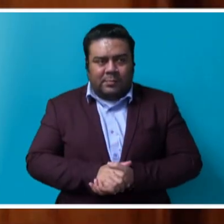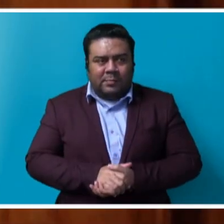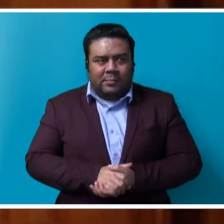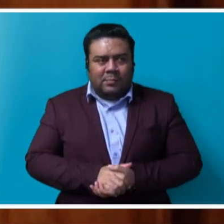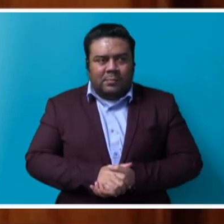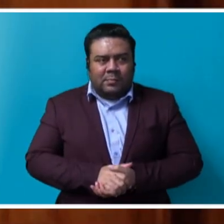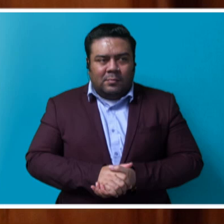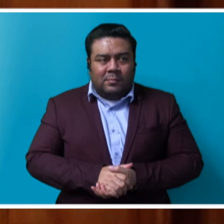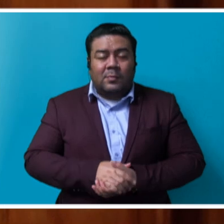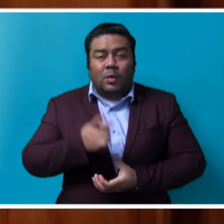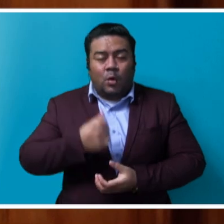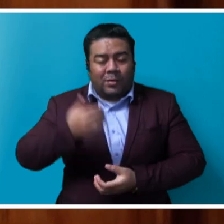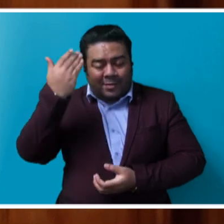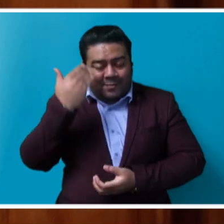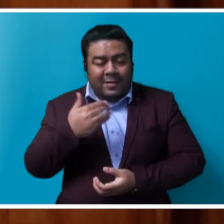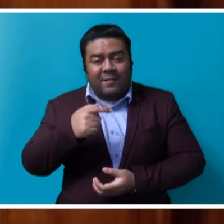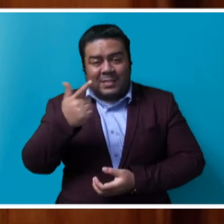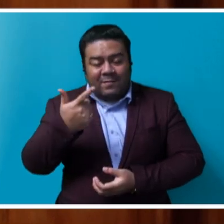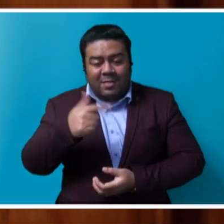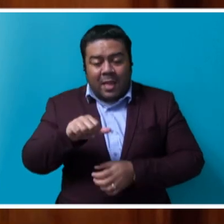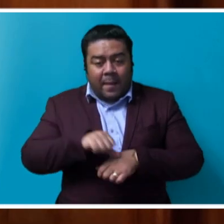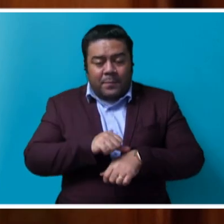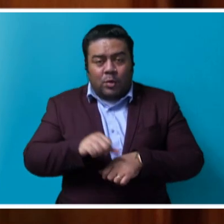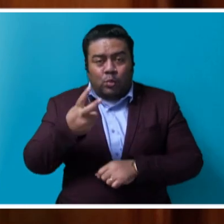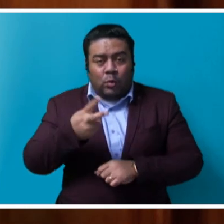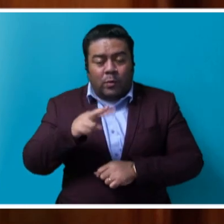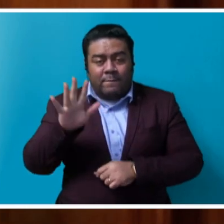on the evening of 7th April 2025,